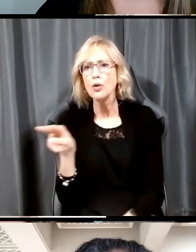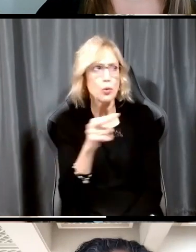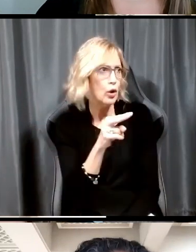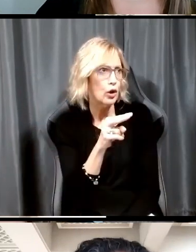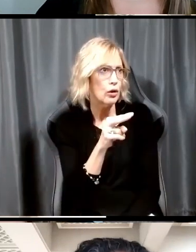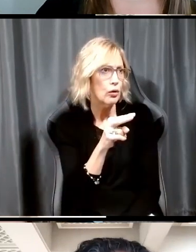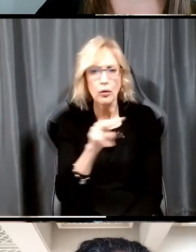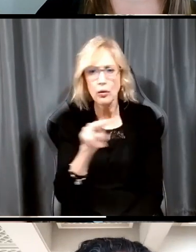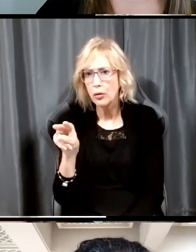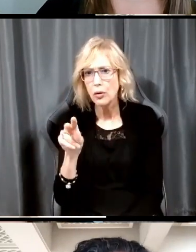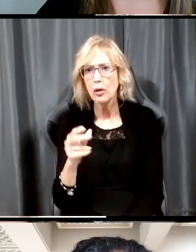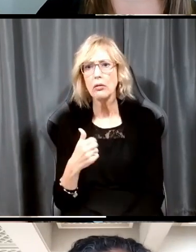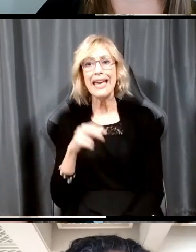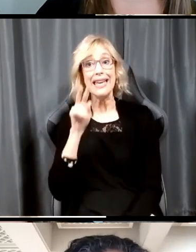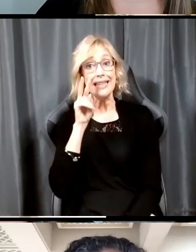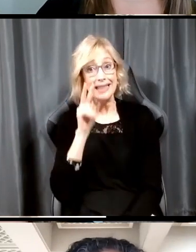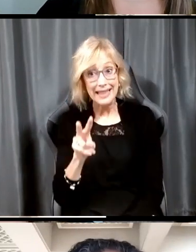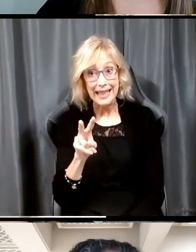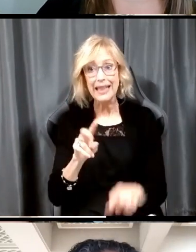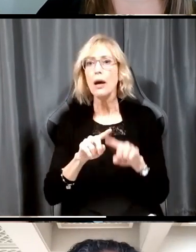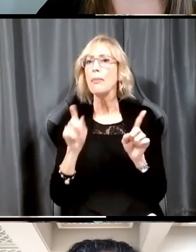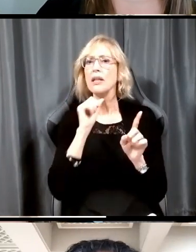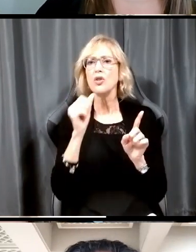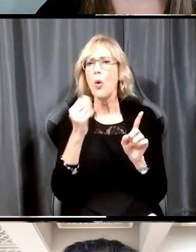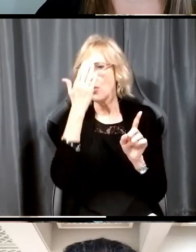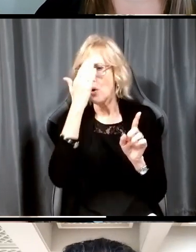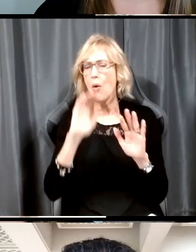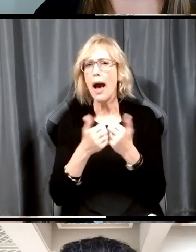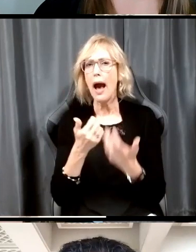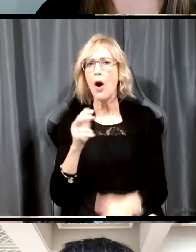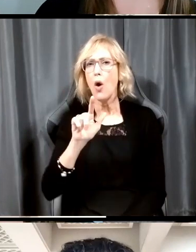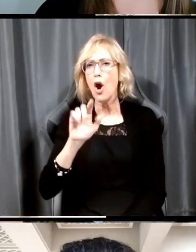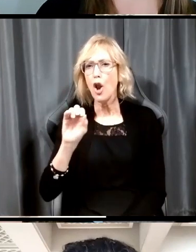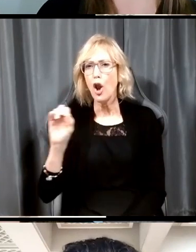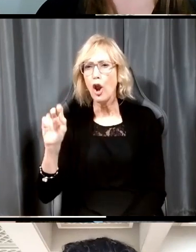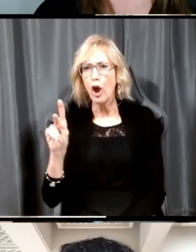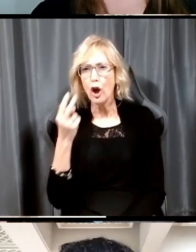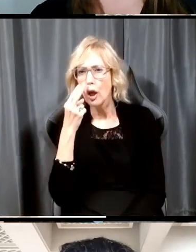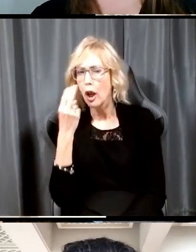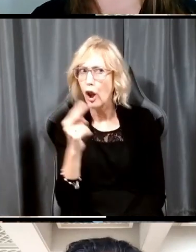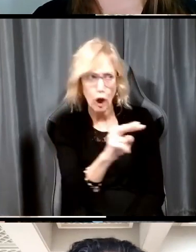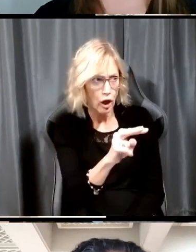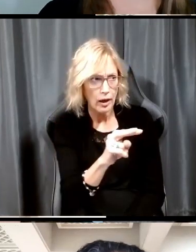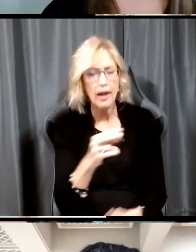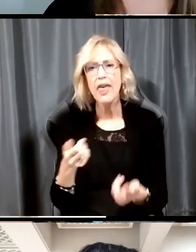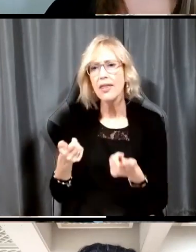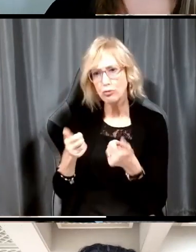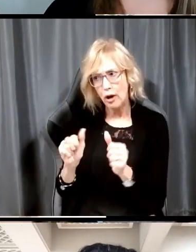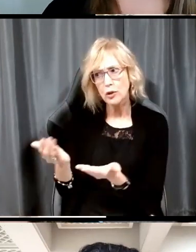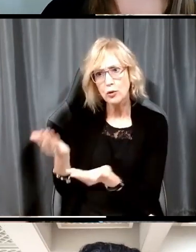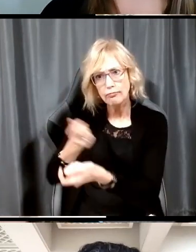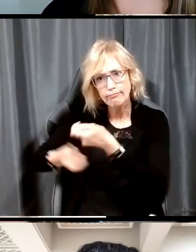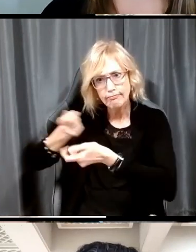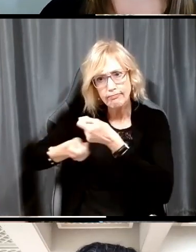or they can see, they don't know how to look, and that's those are the skills we're trying to get out of them. So a lot